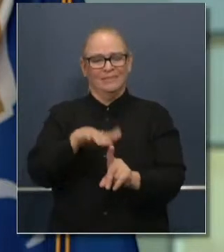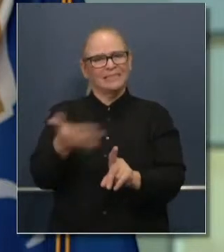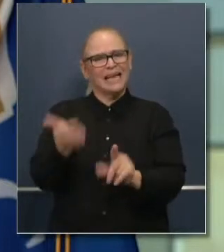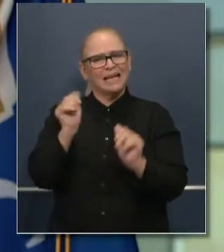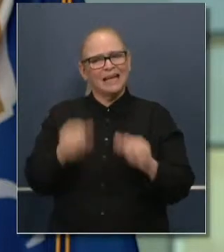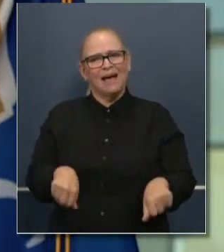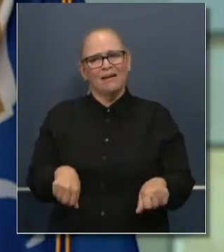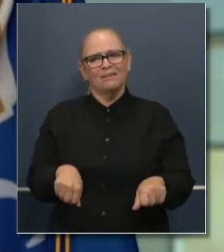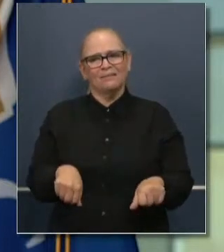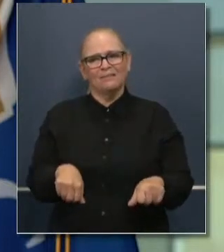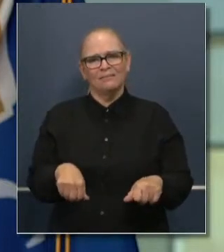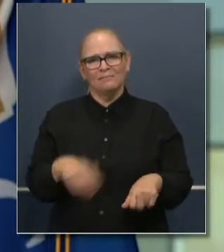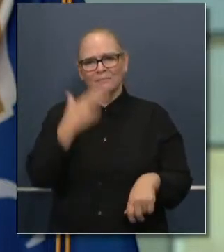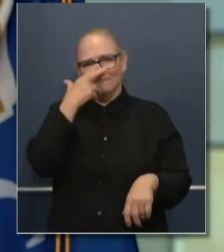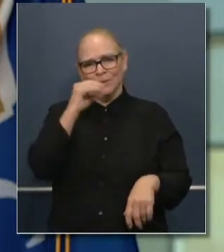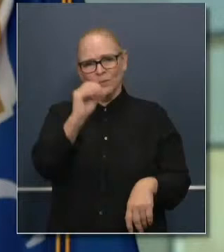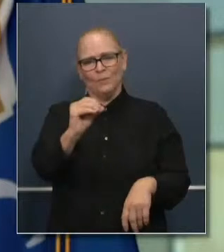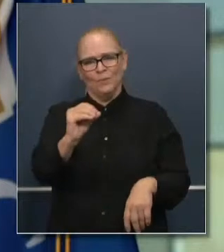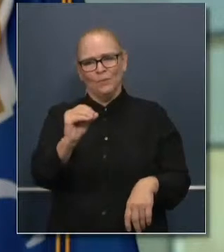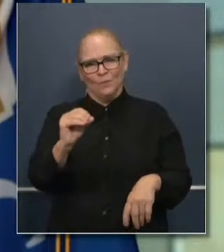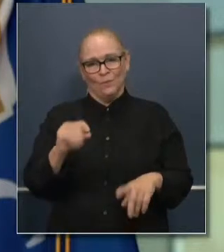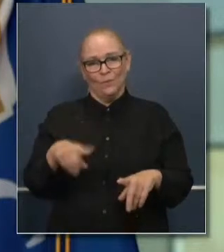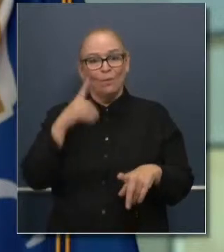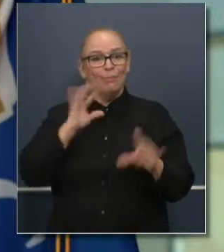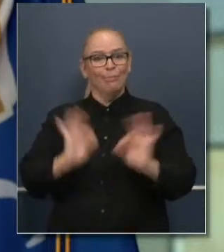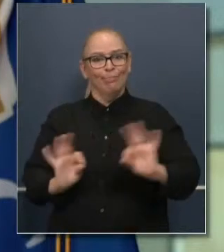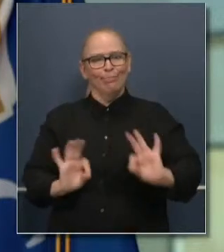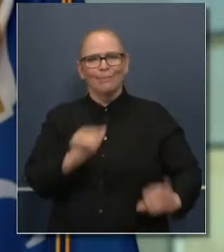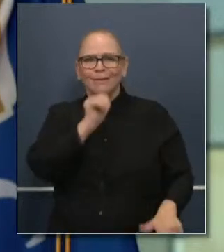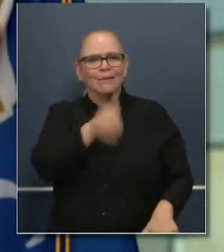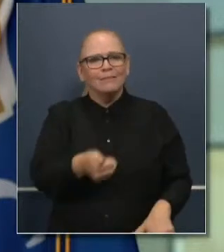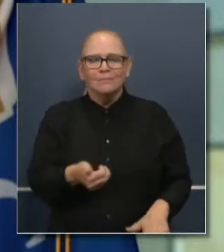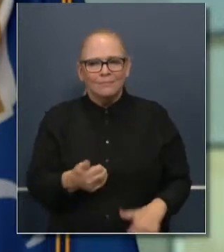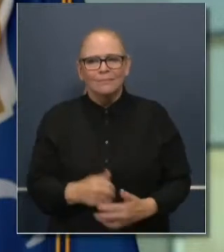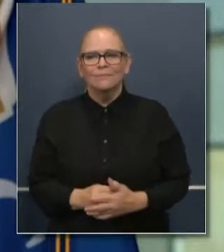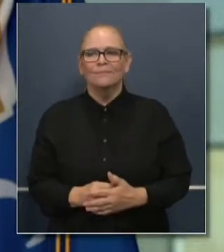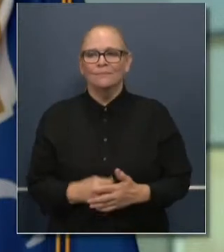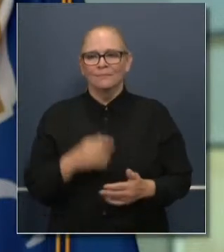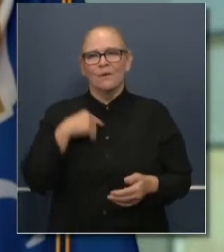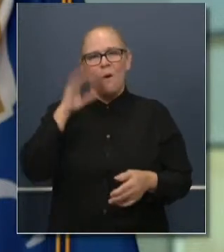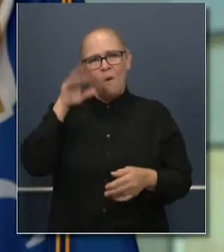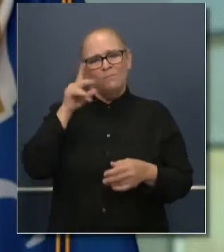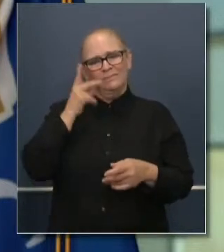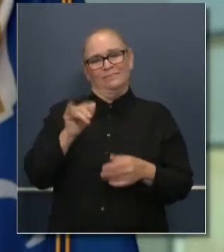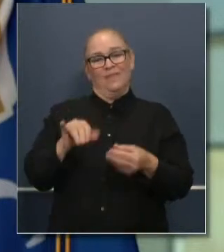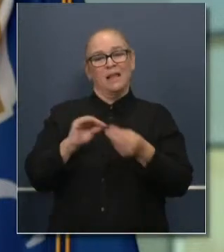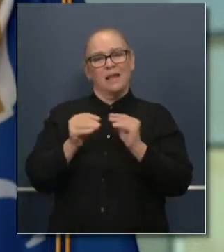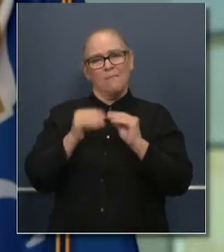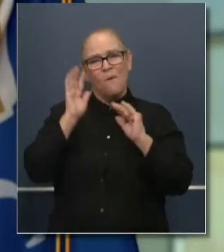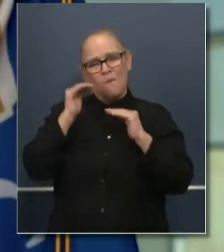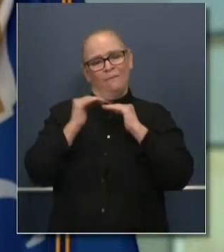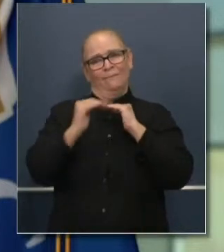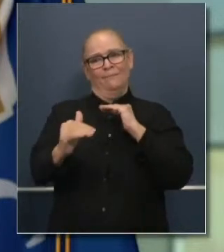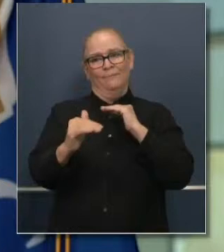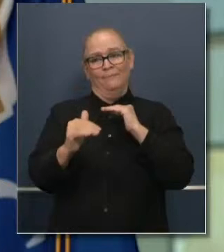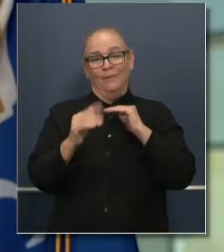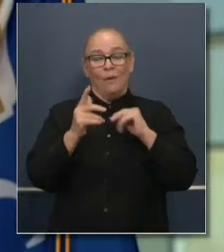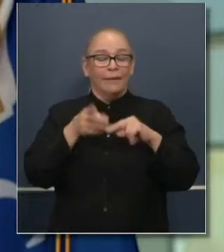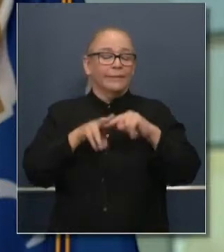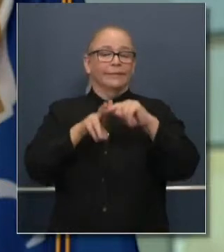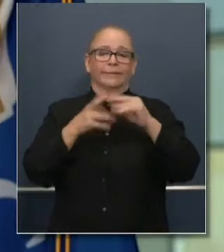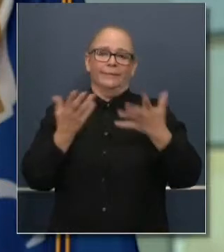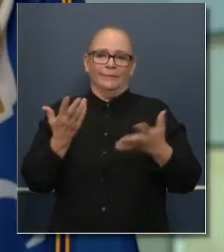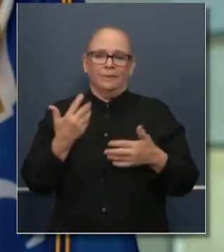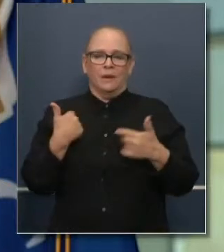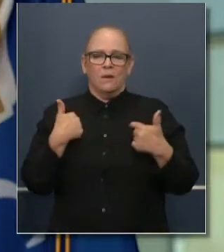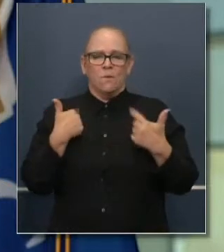lagging indicator, meaning we're likely to see those numbers remain stubbornly high over the course of the next